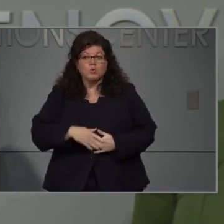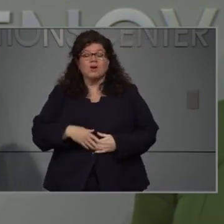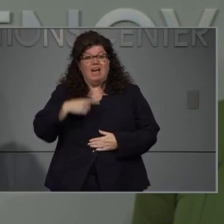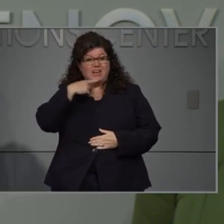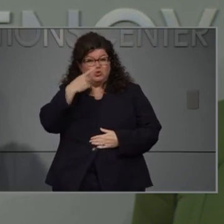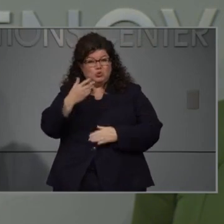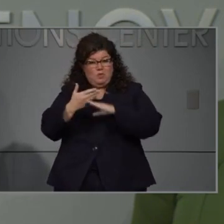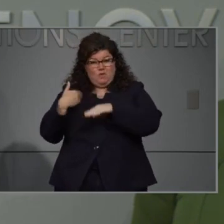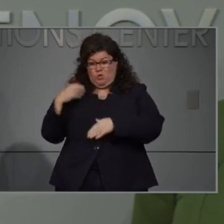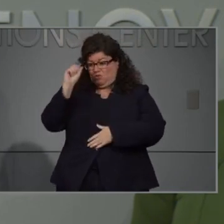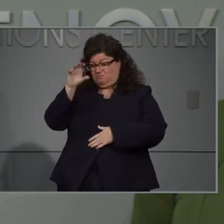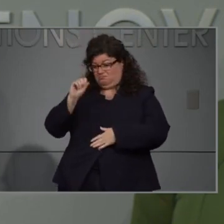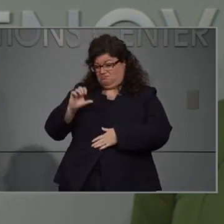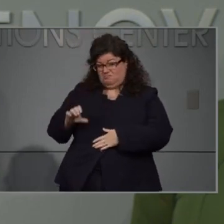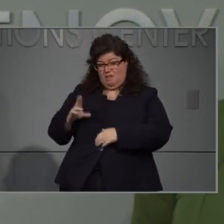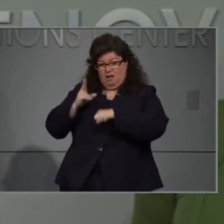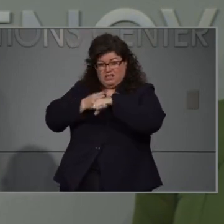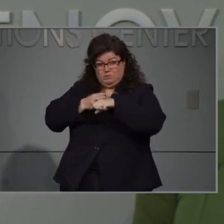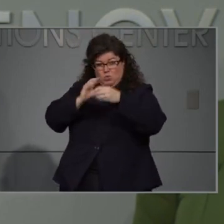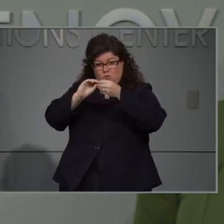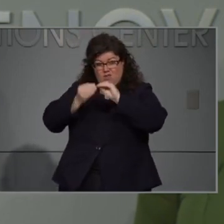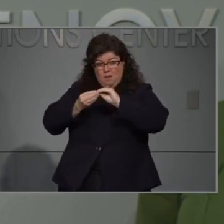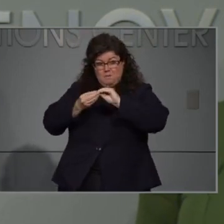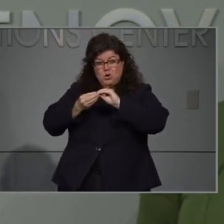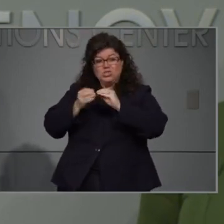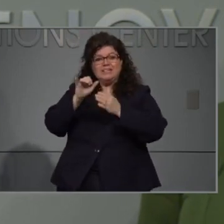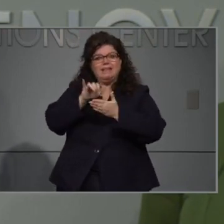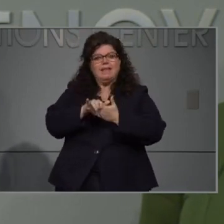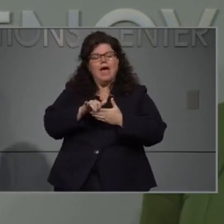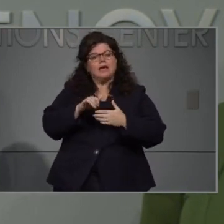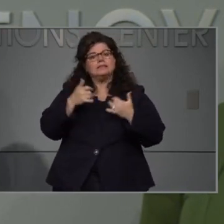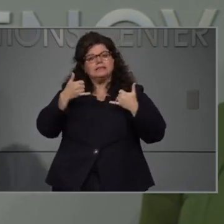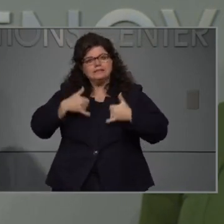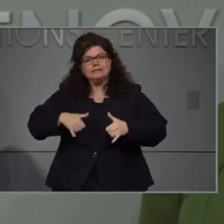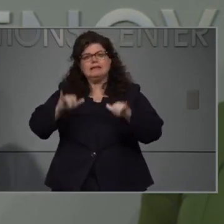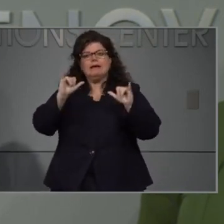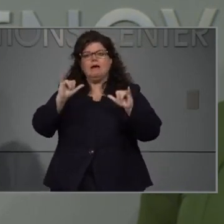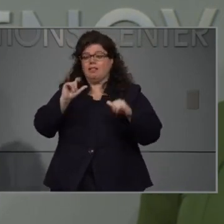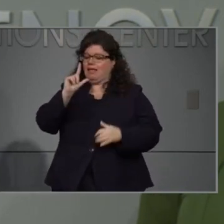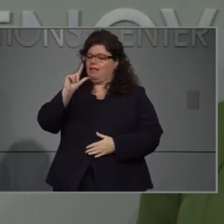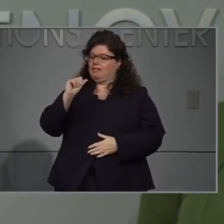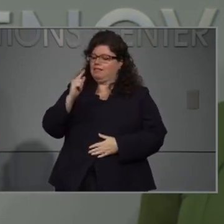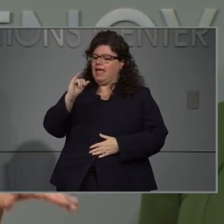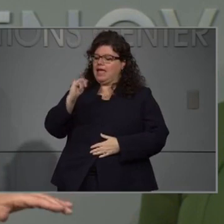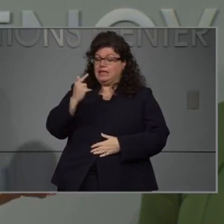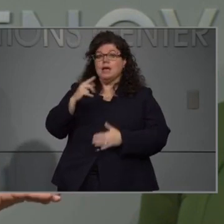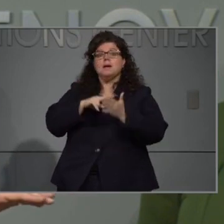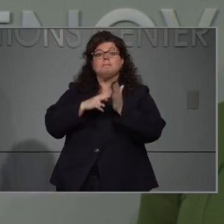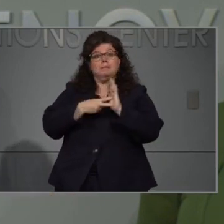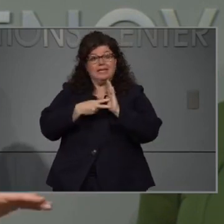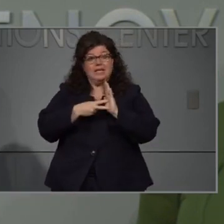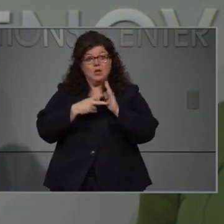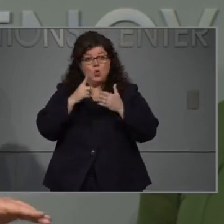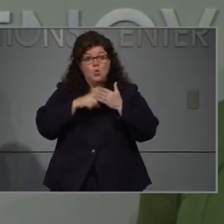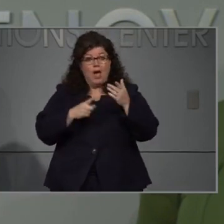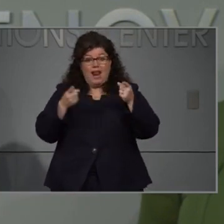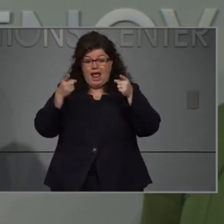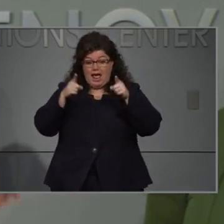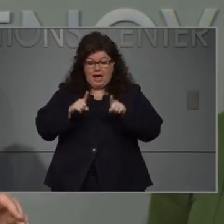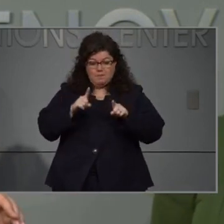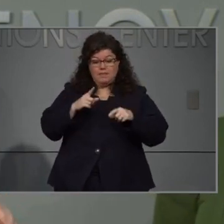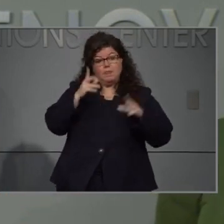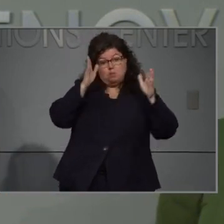went through the data, hospitalizations is what we call a lagging indicator, meaning it's telling you what was happening a few